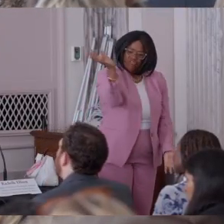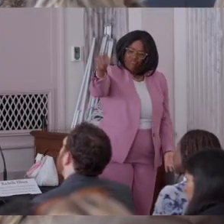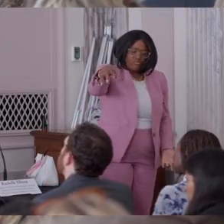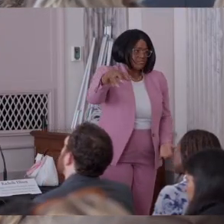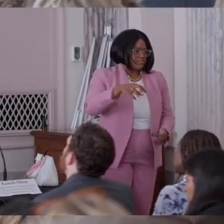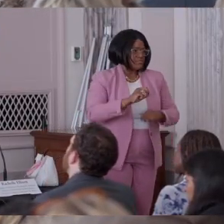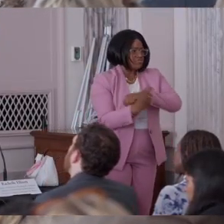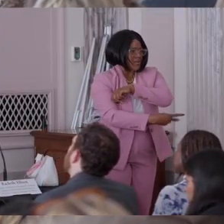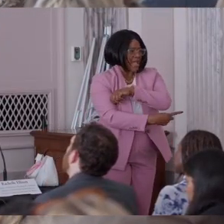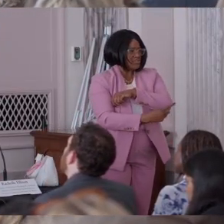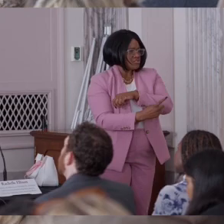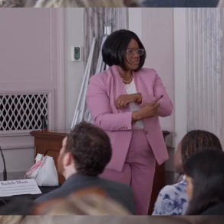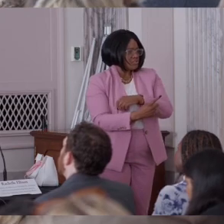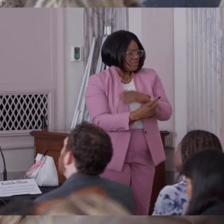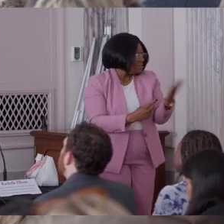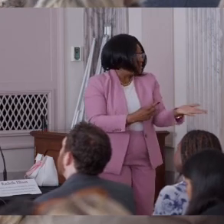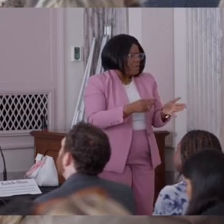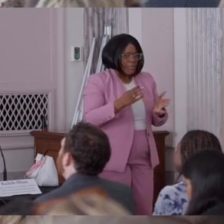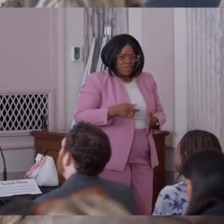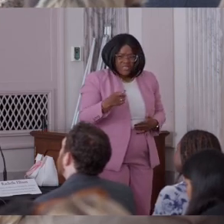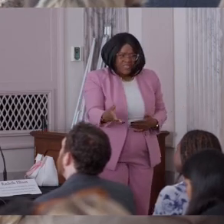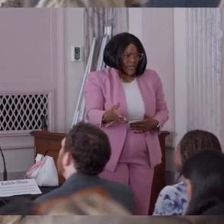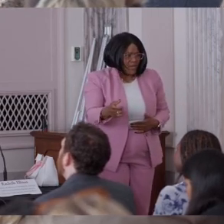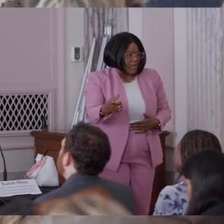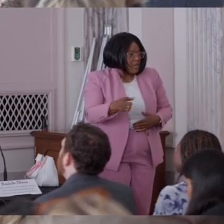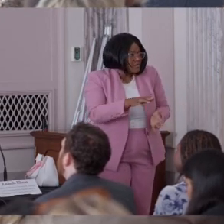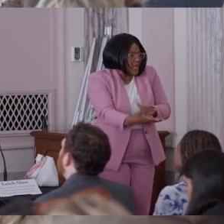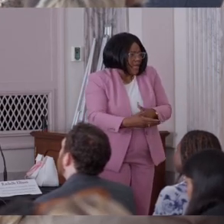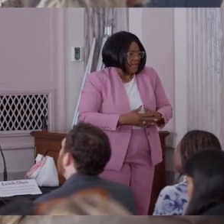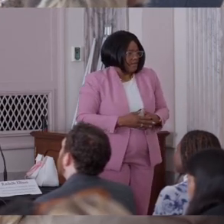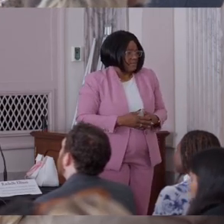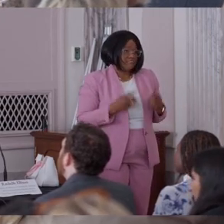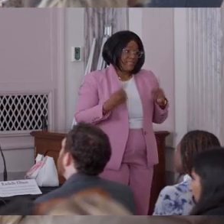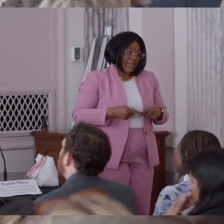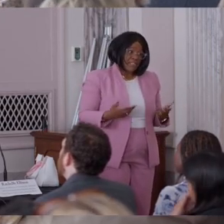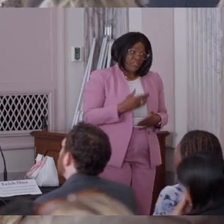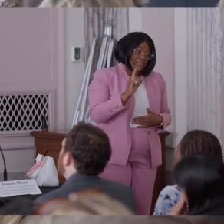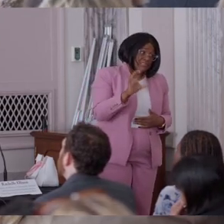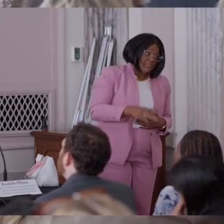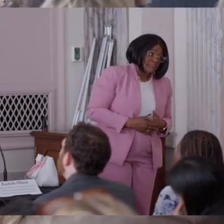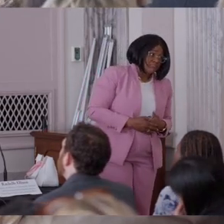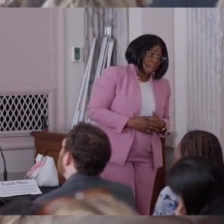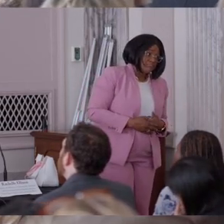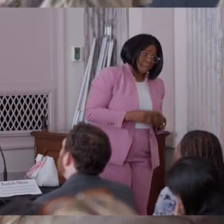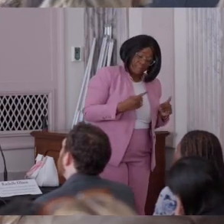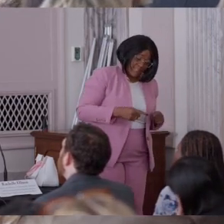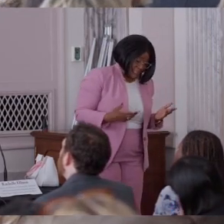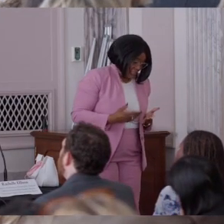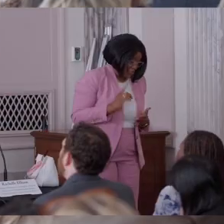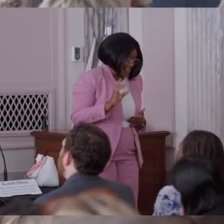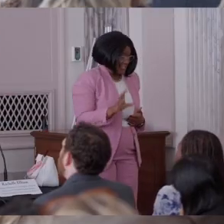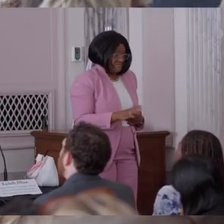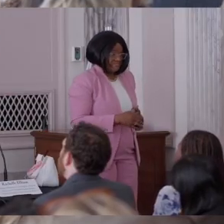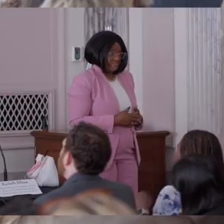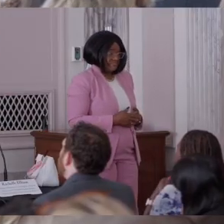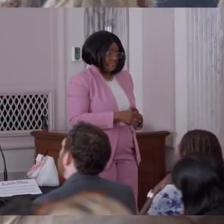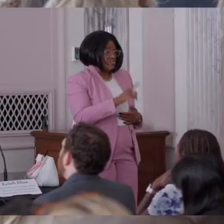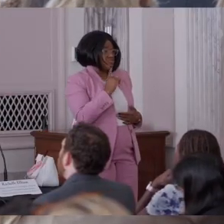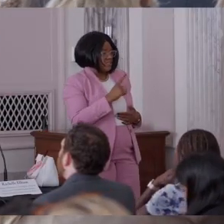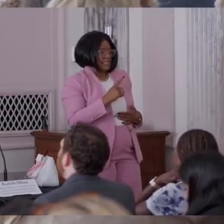compactor, and they died. That has also happened here in the District of Columbia. So there are some really, really